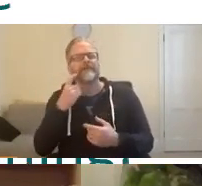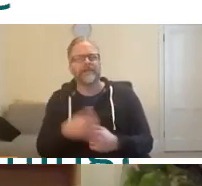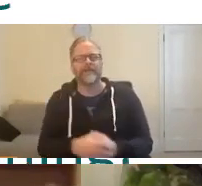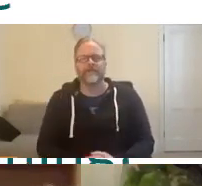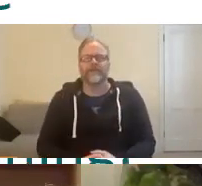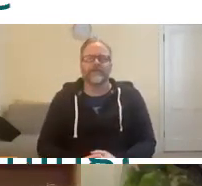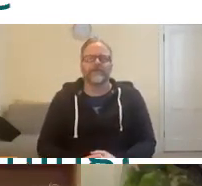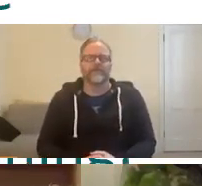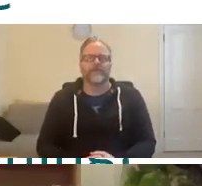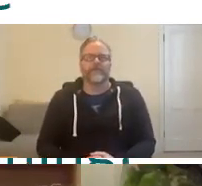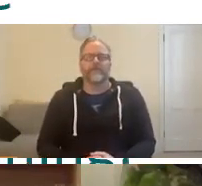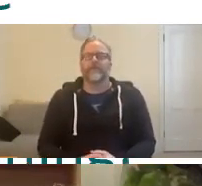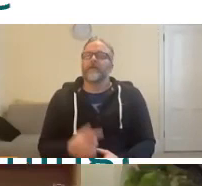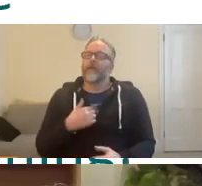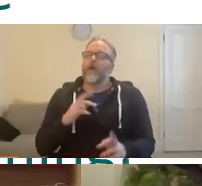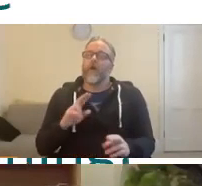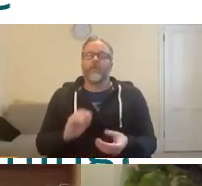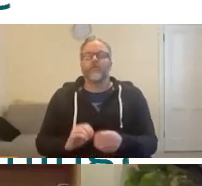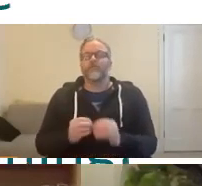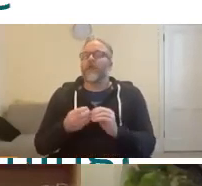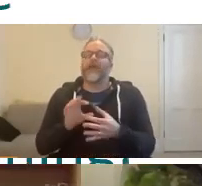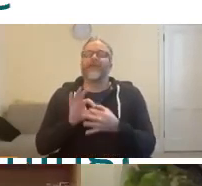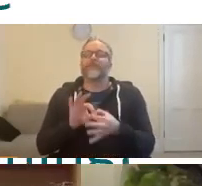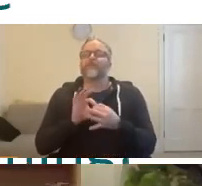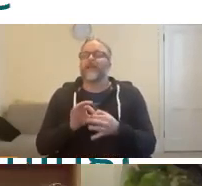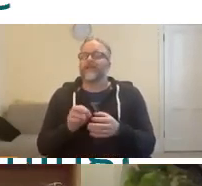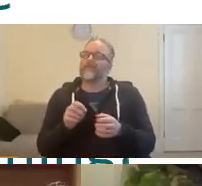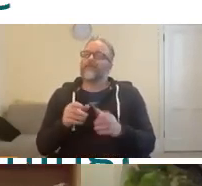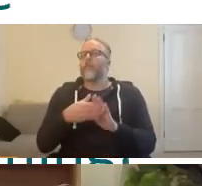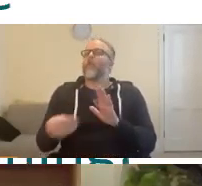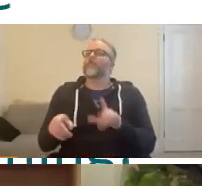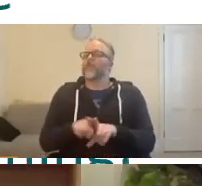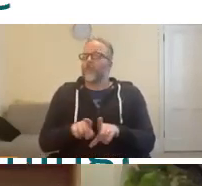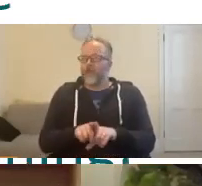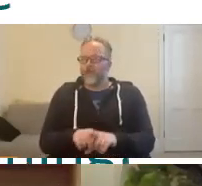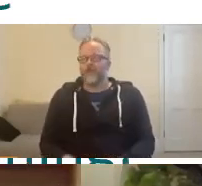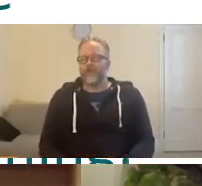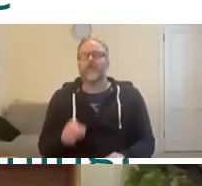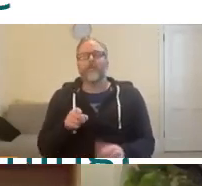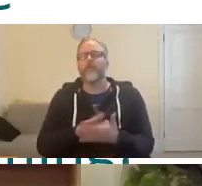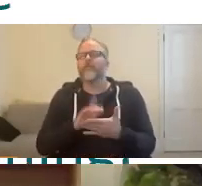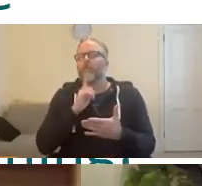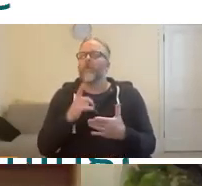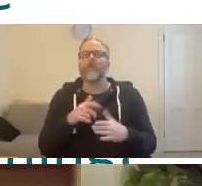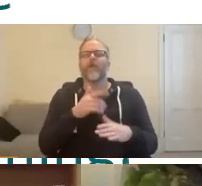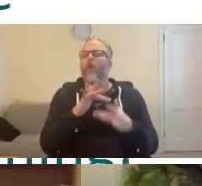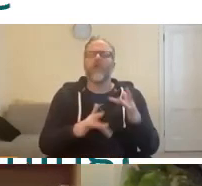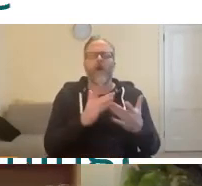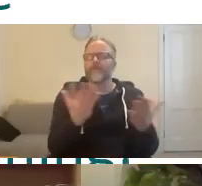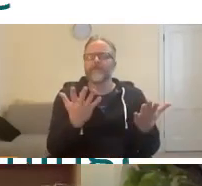And we hope to create an interactive version of this model which would sit online